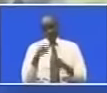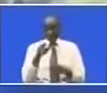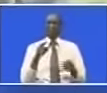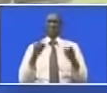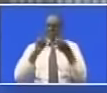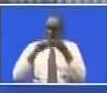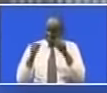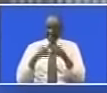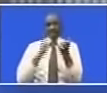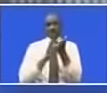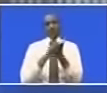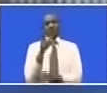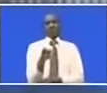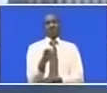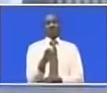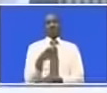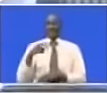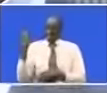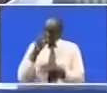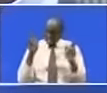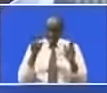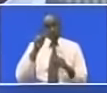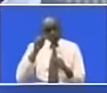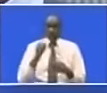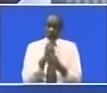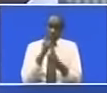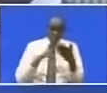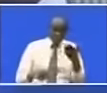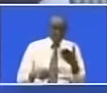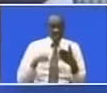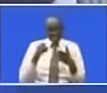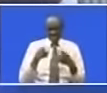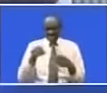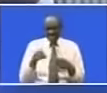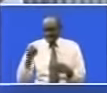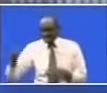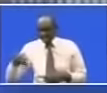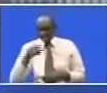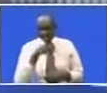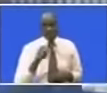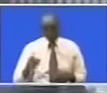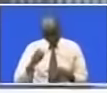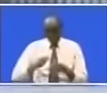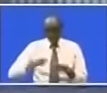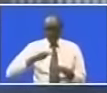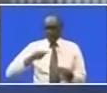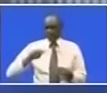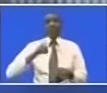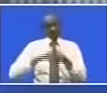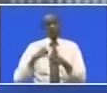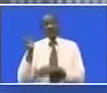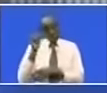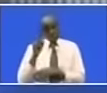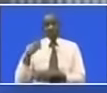Measurements recommended. It is ready. We will do some touch-up. We find a bit scratches here and there, but when it reaches Nairobi,